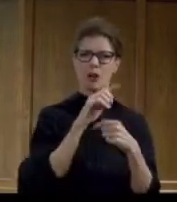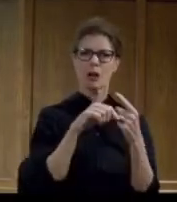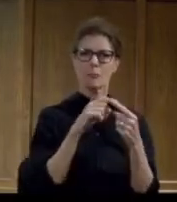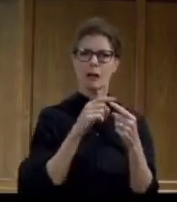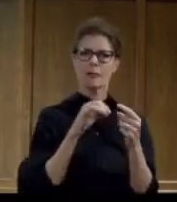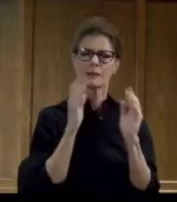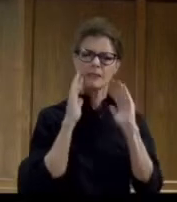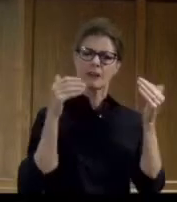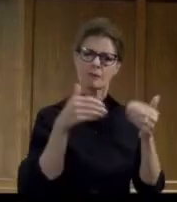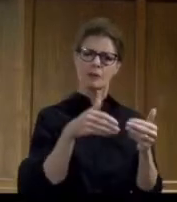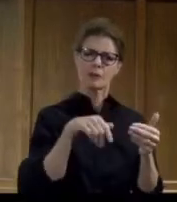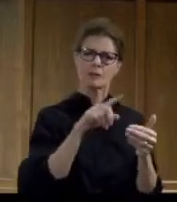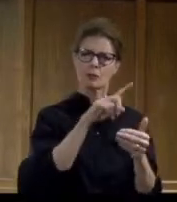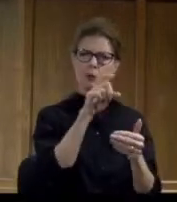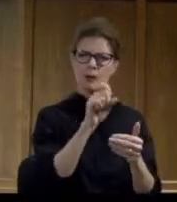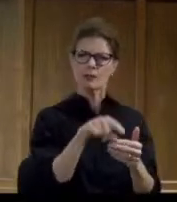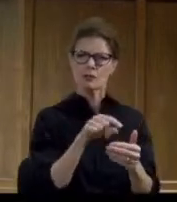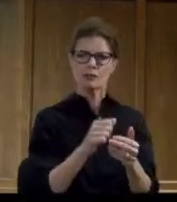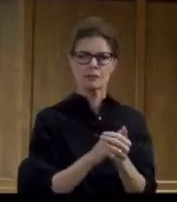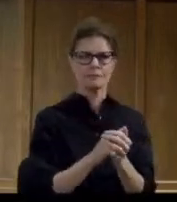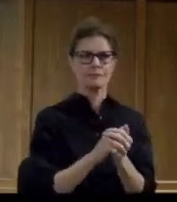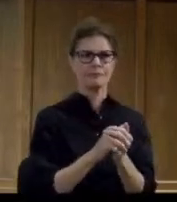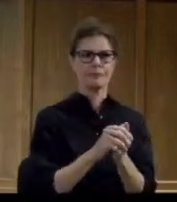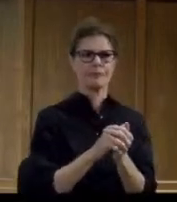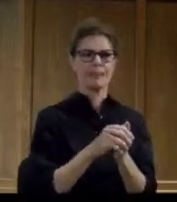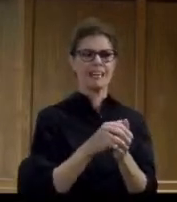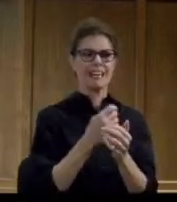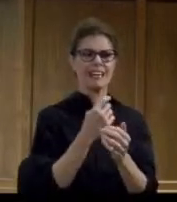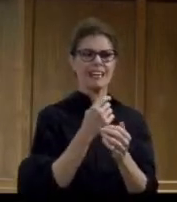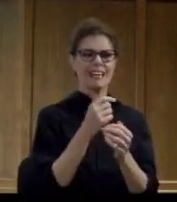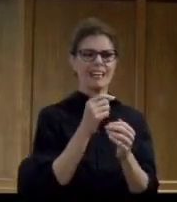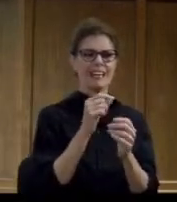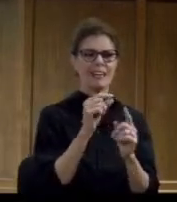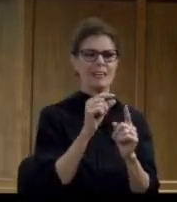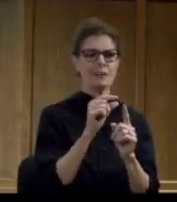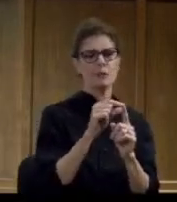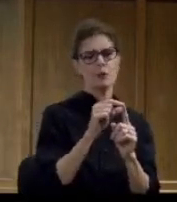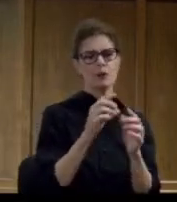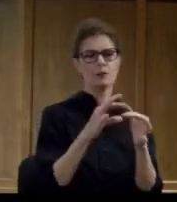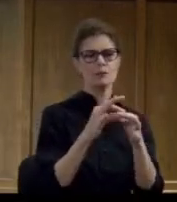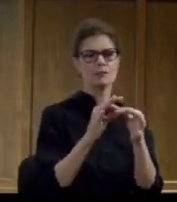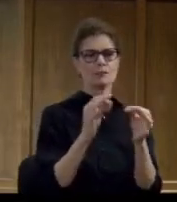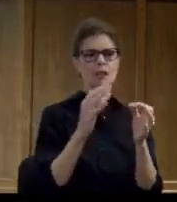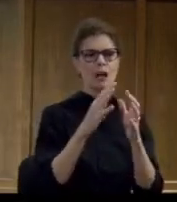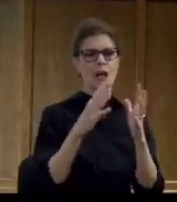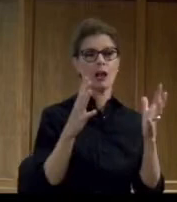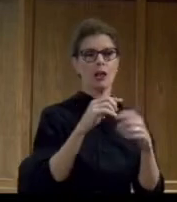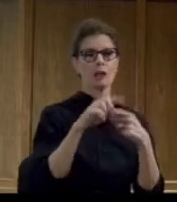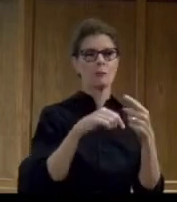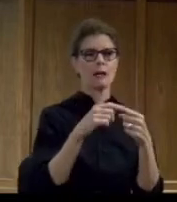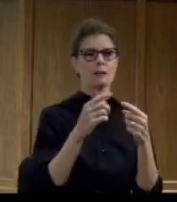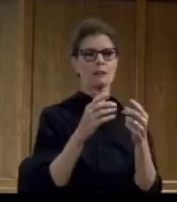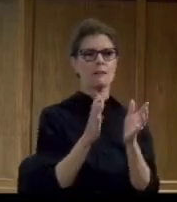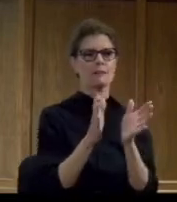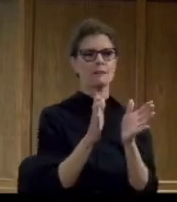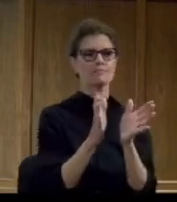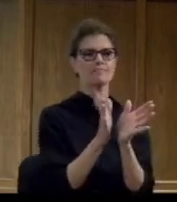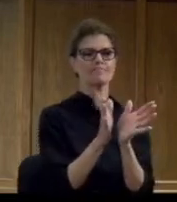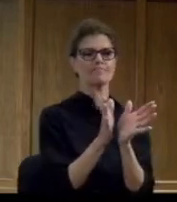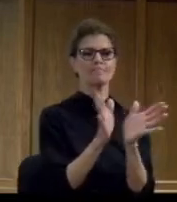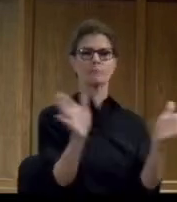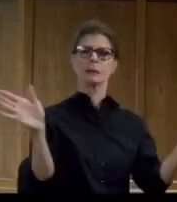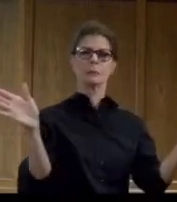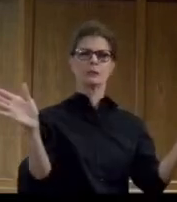about, like, big picture, what is God really doing? There's a lot about the larger